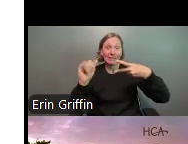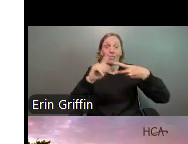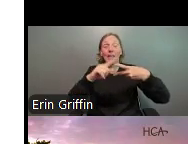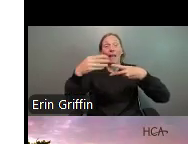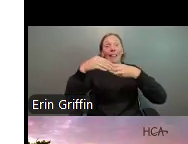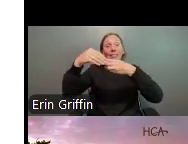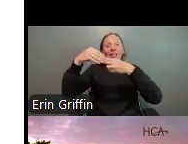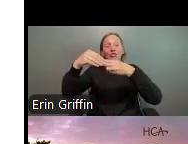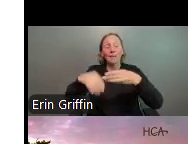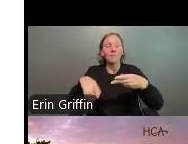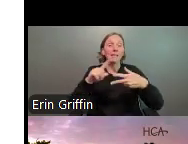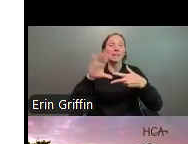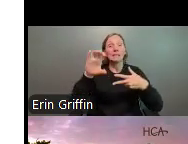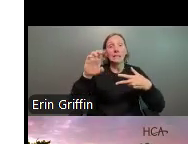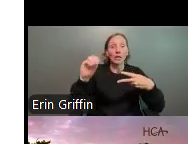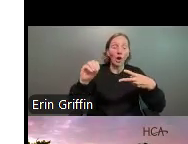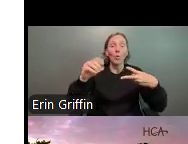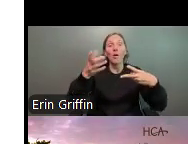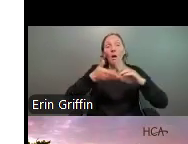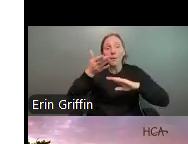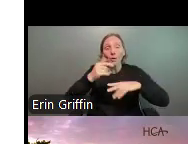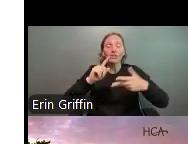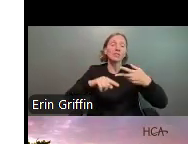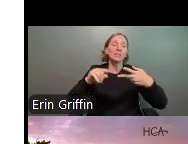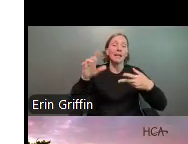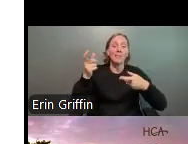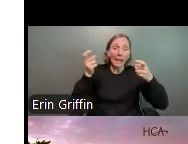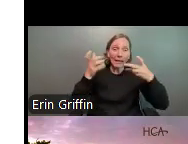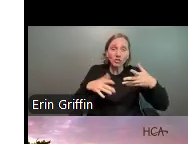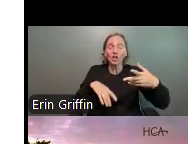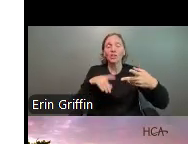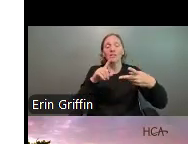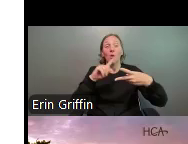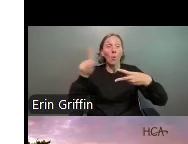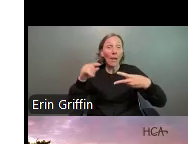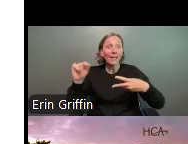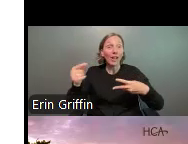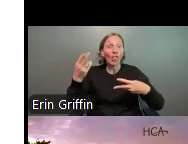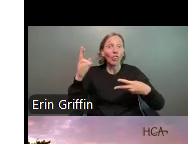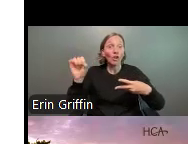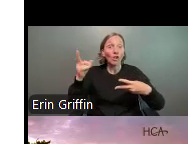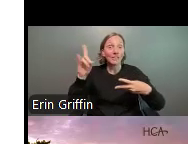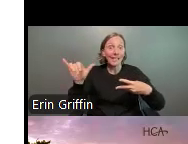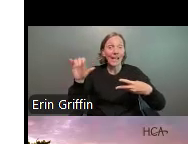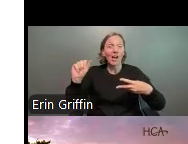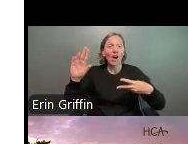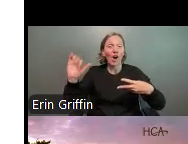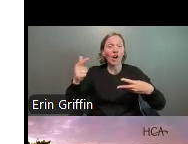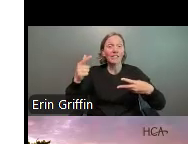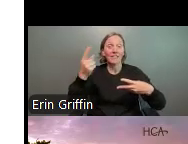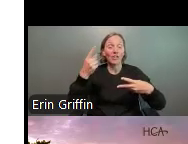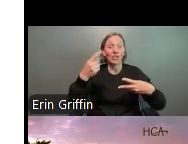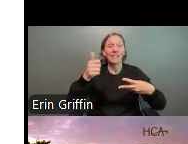CEO, operations, could be clinic managers, clinic supervisors, and that is on Thursday, August 1st from 10:30 a.m. to 12 p.m.